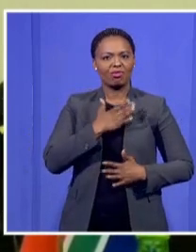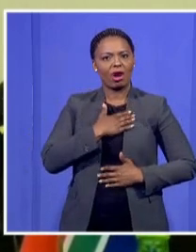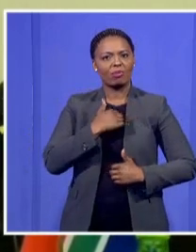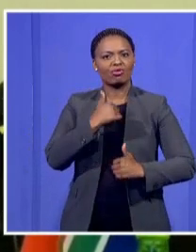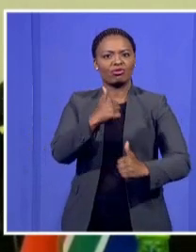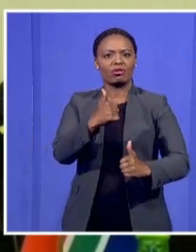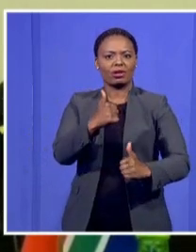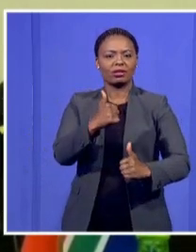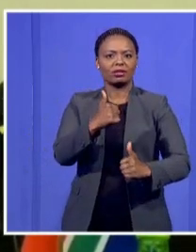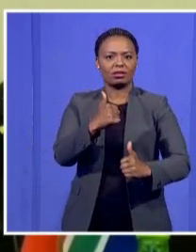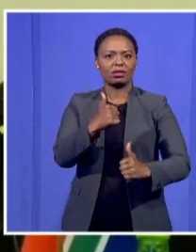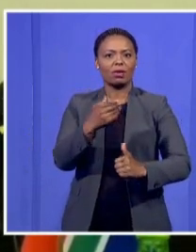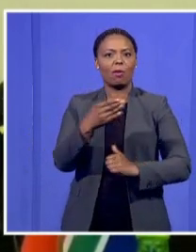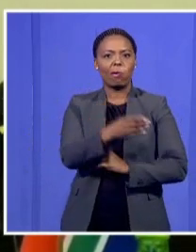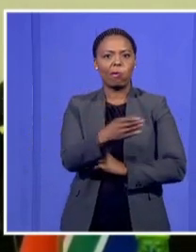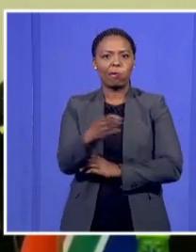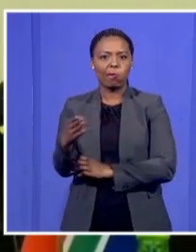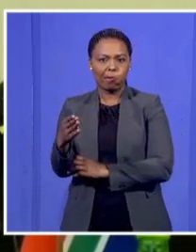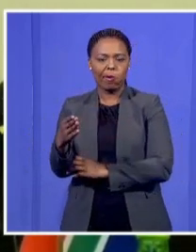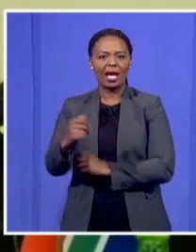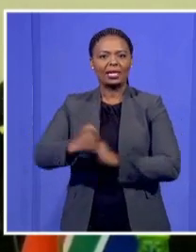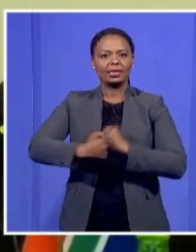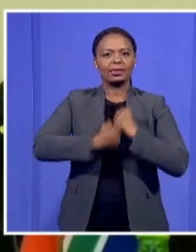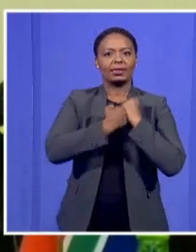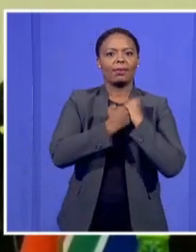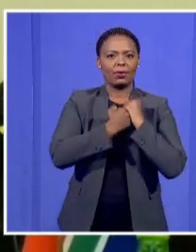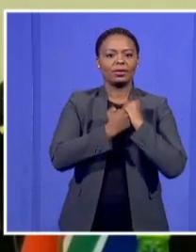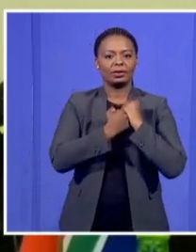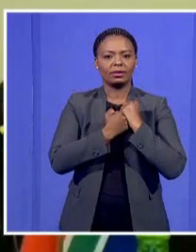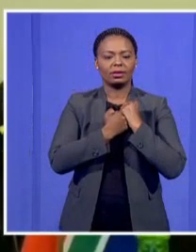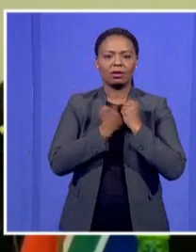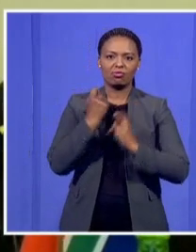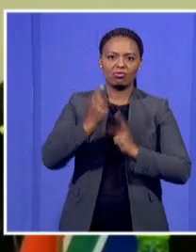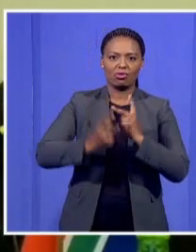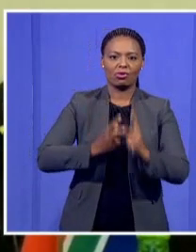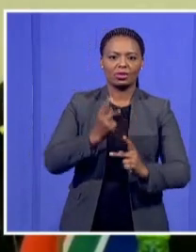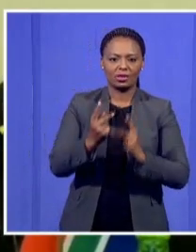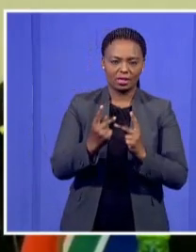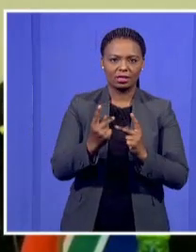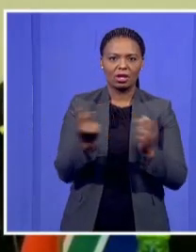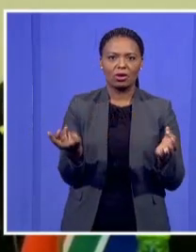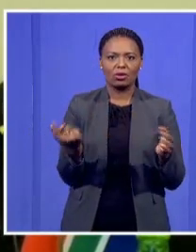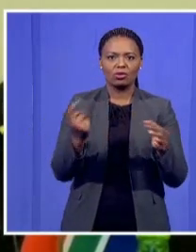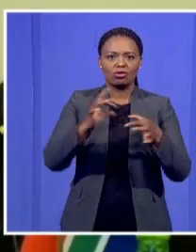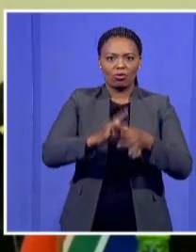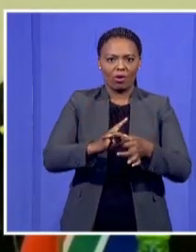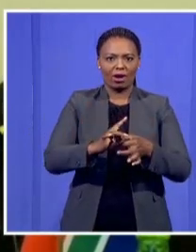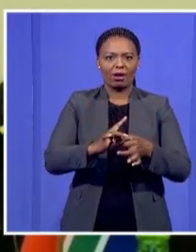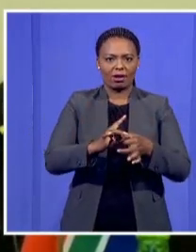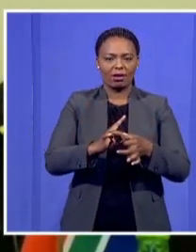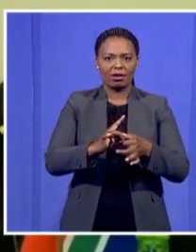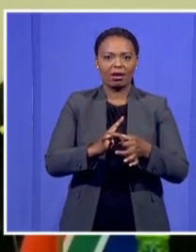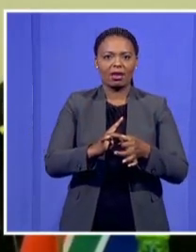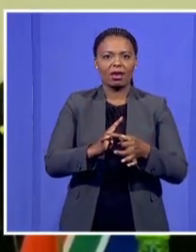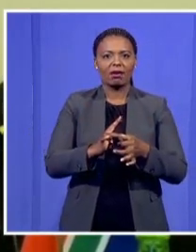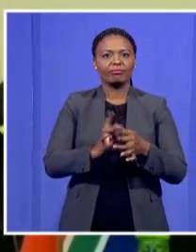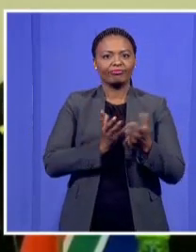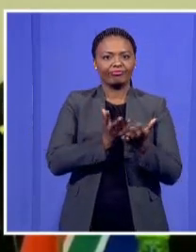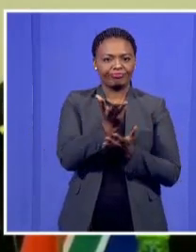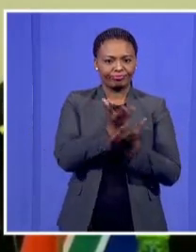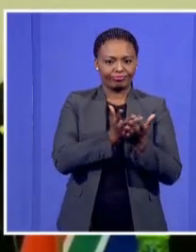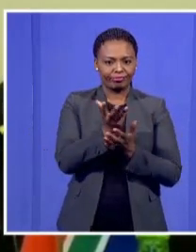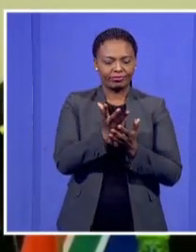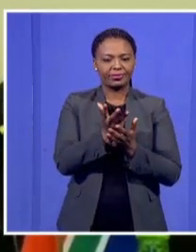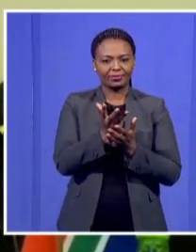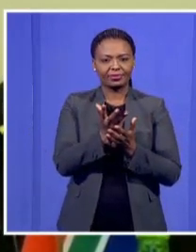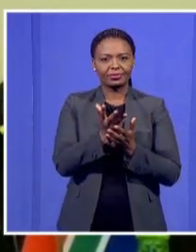for your attendance and supporting this process of mutual engagement in the beautiful city